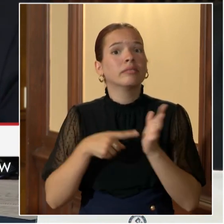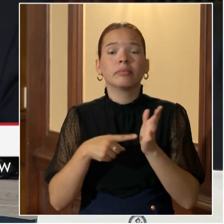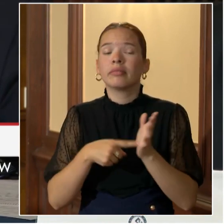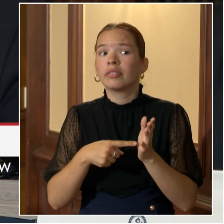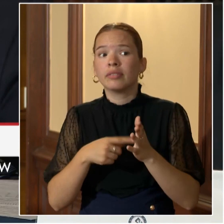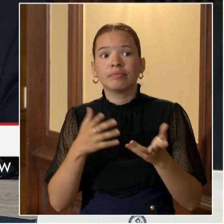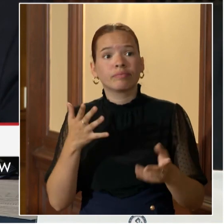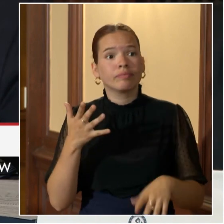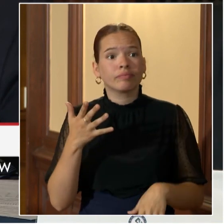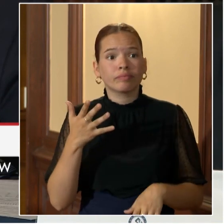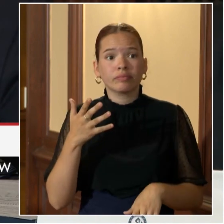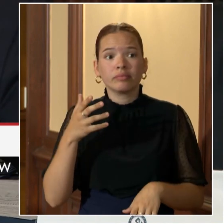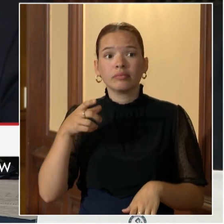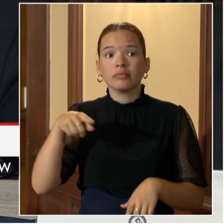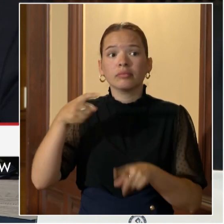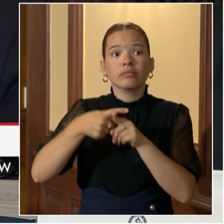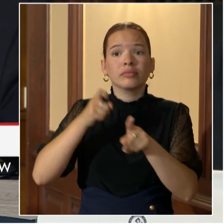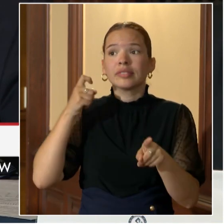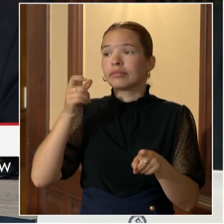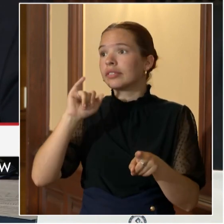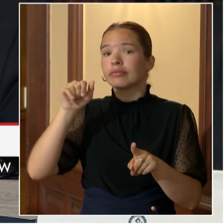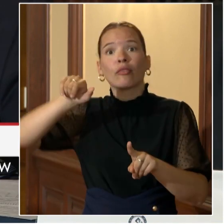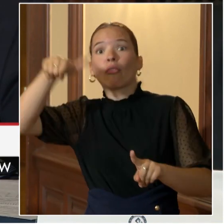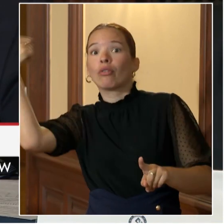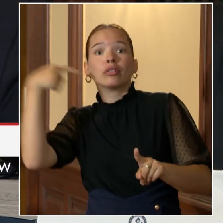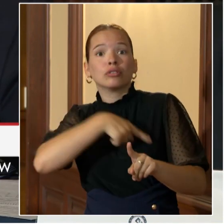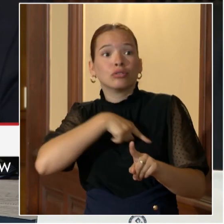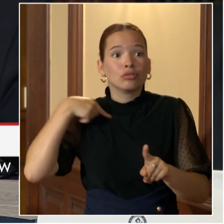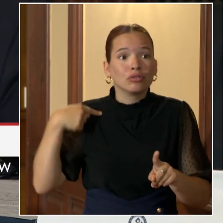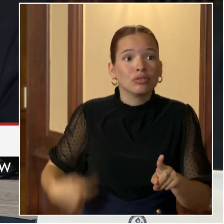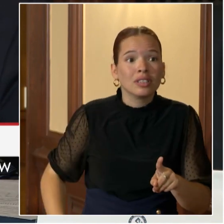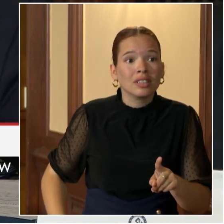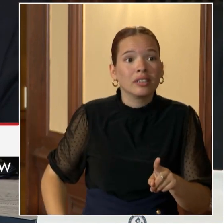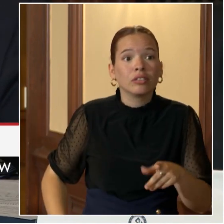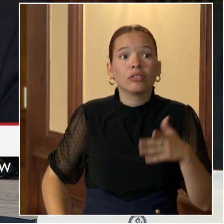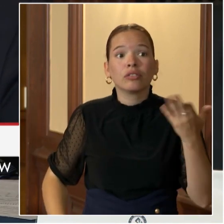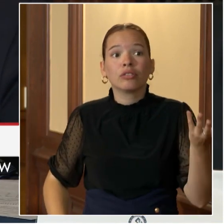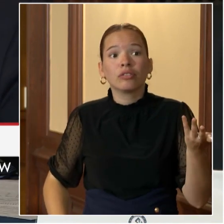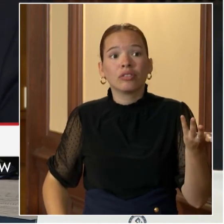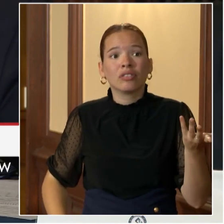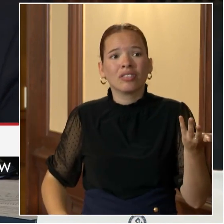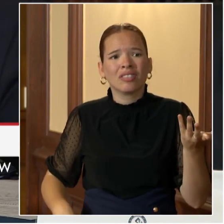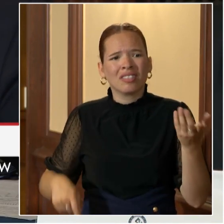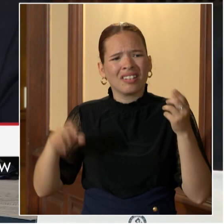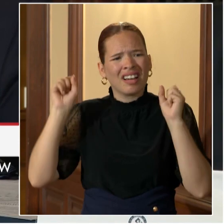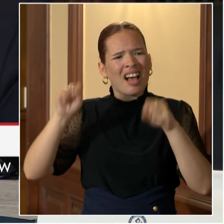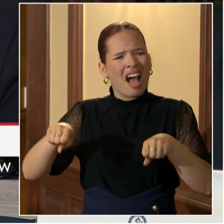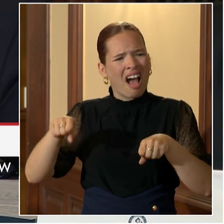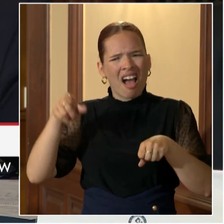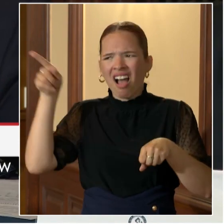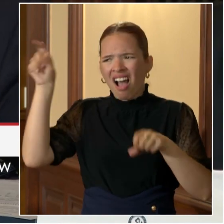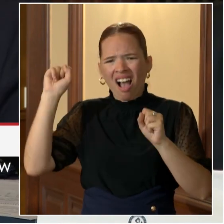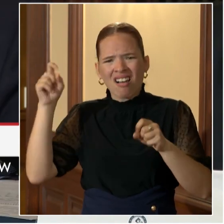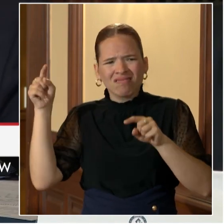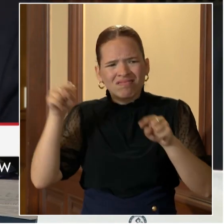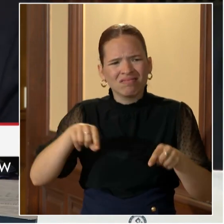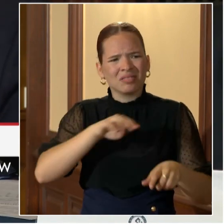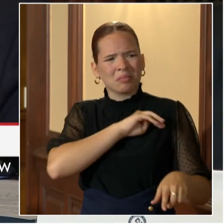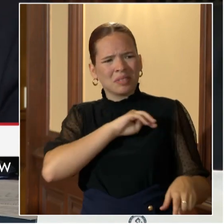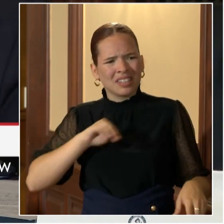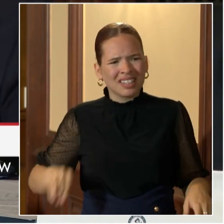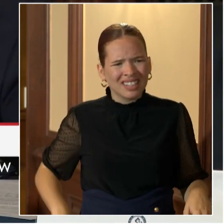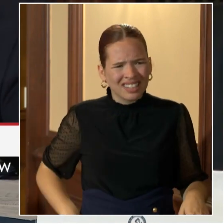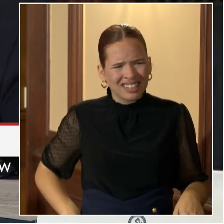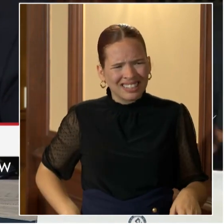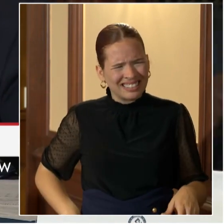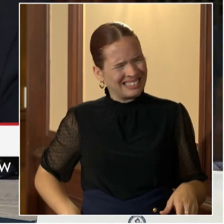of the Soviet Union can run for mayor in the District of Columbia. This stuff has to stop, man. We're under attack. And